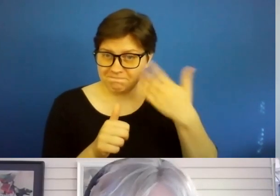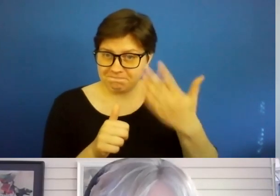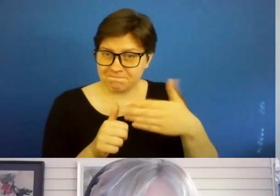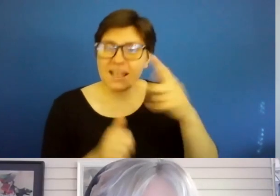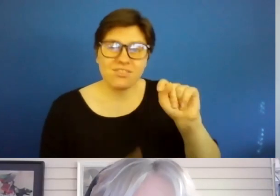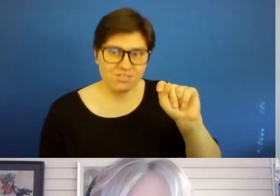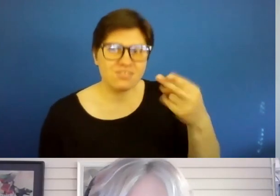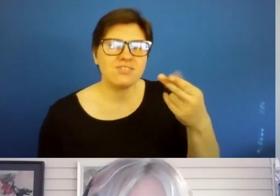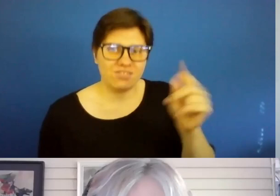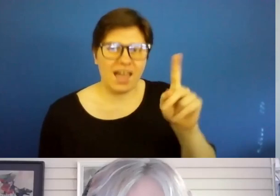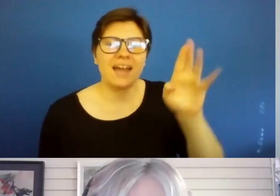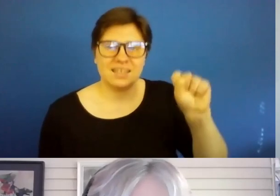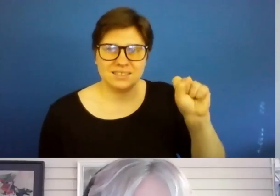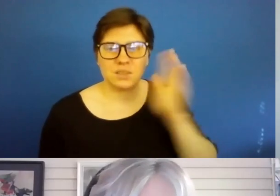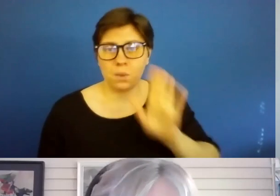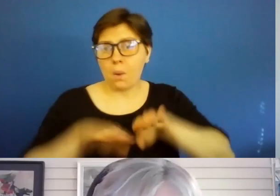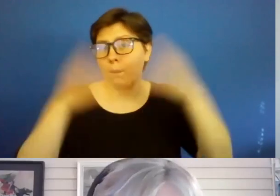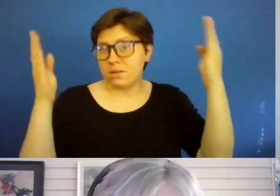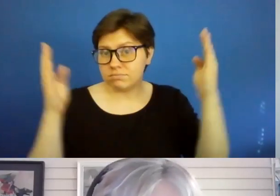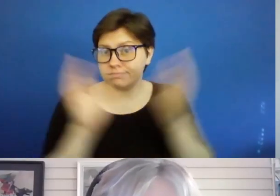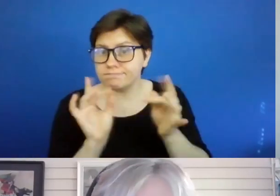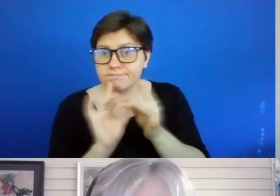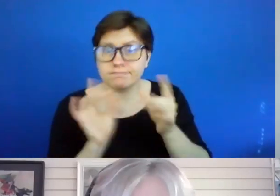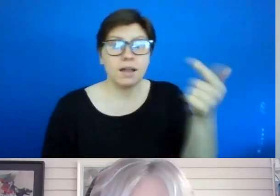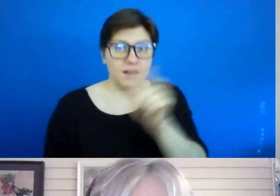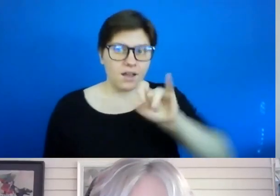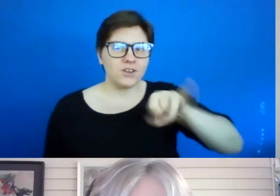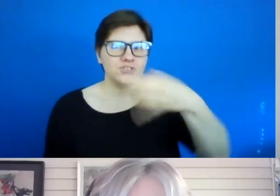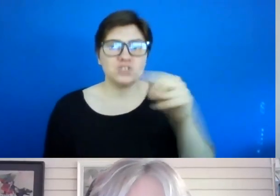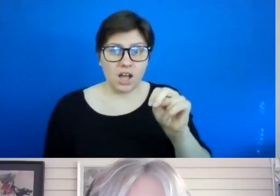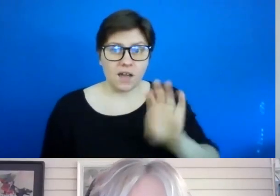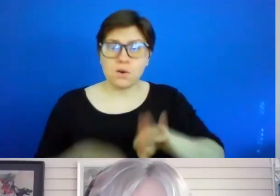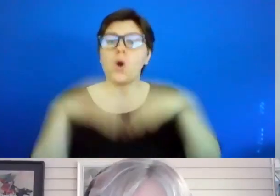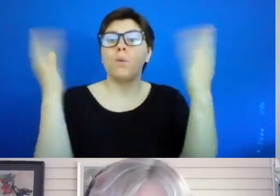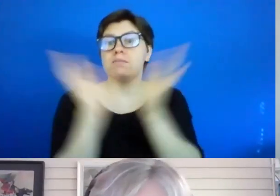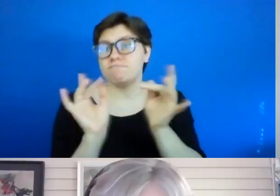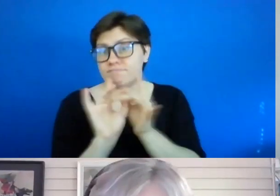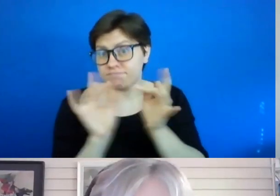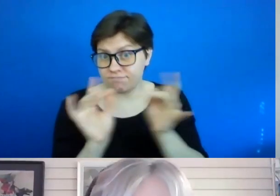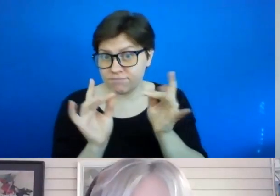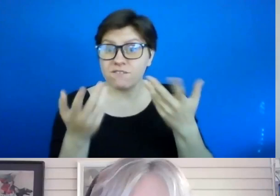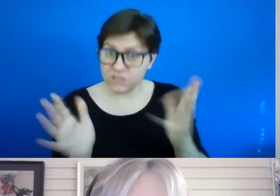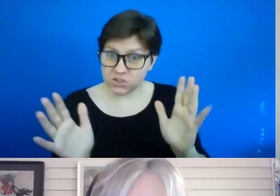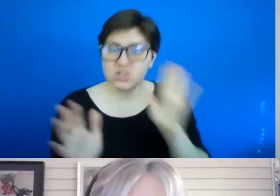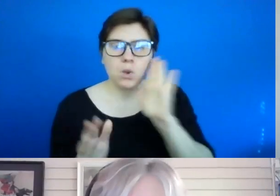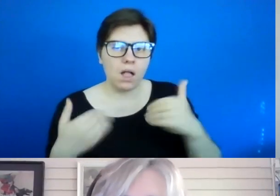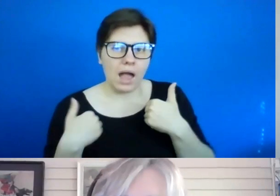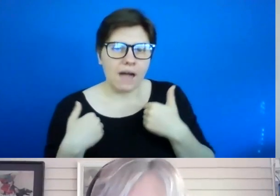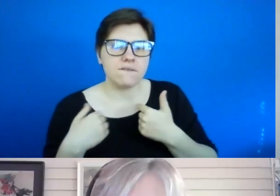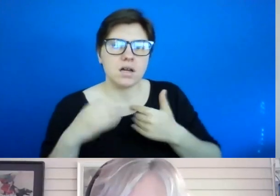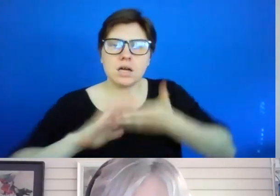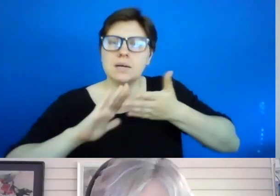Thaddeus to give an opening statement, and then John will give an opening statement. And then we'll have a moderated conversation where I will